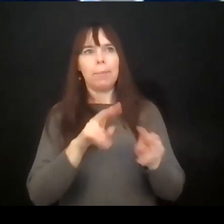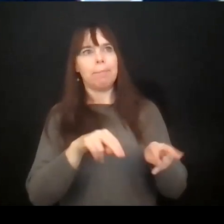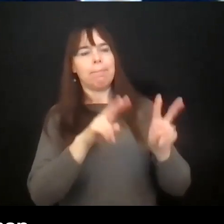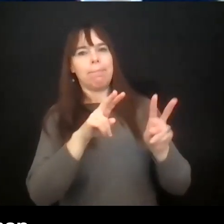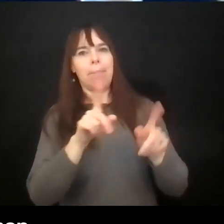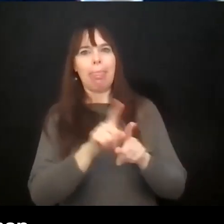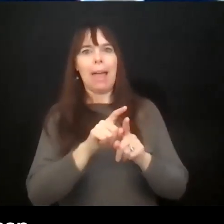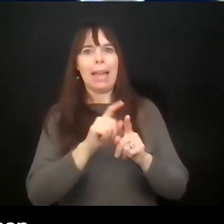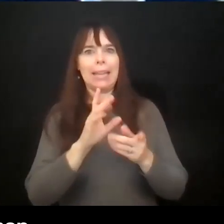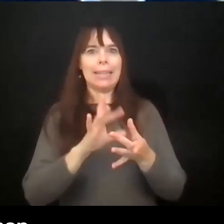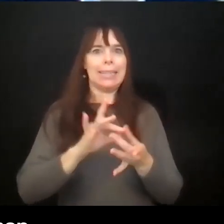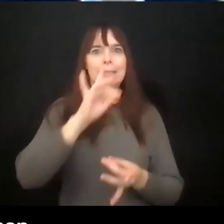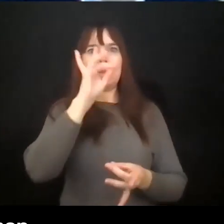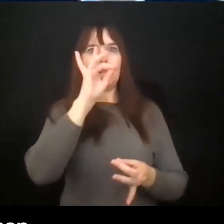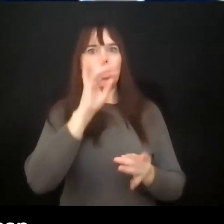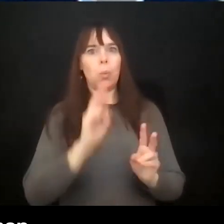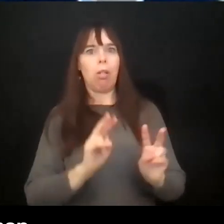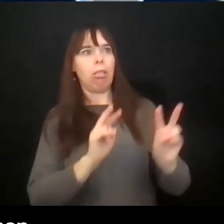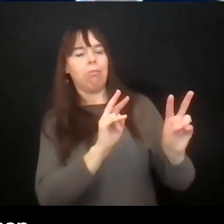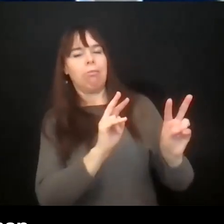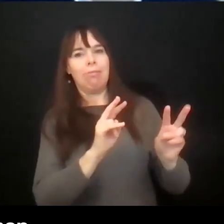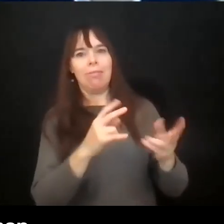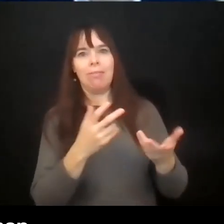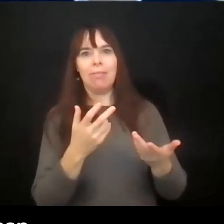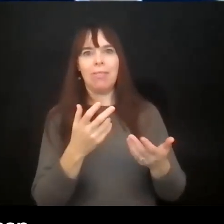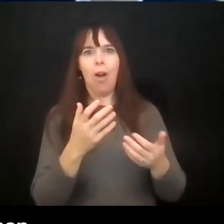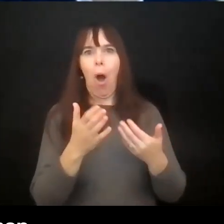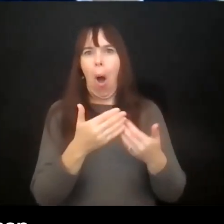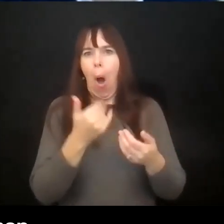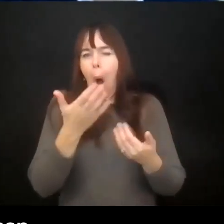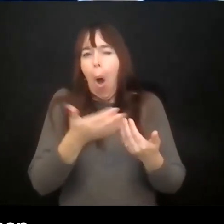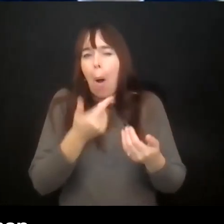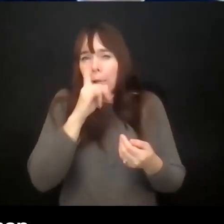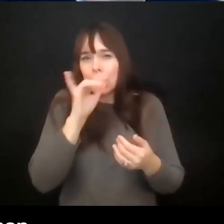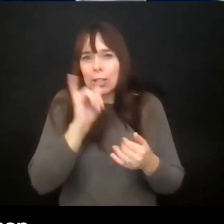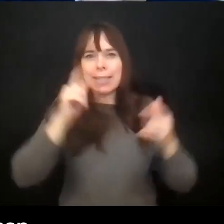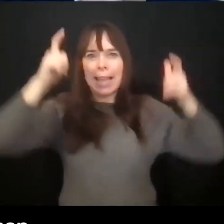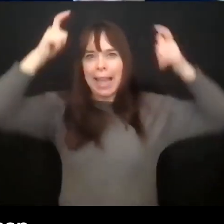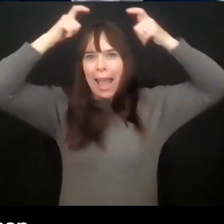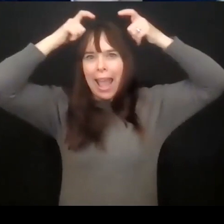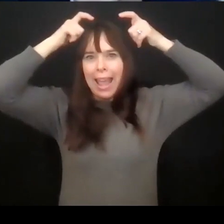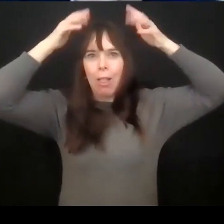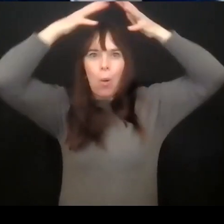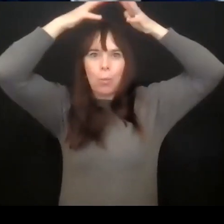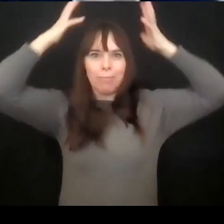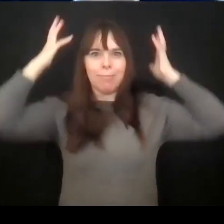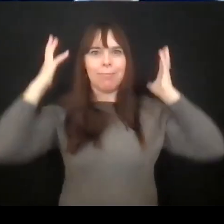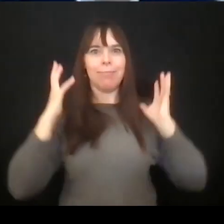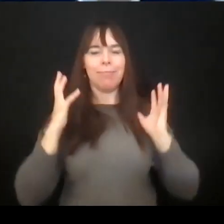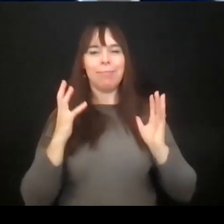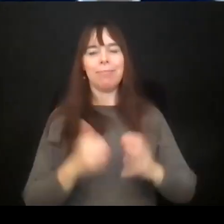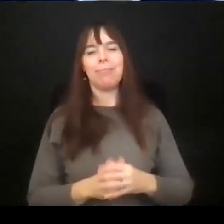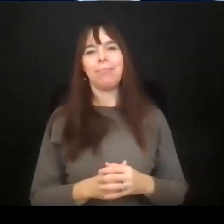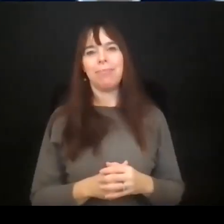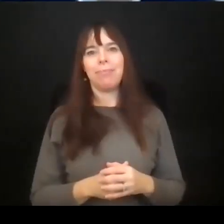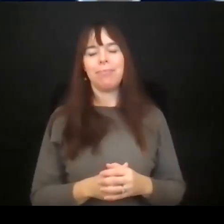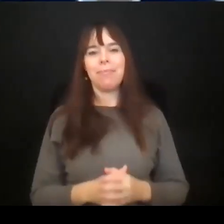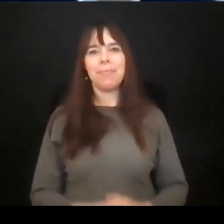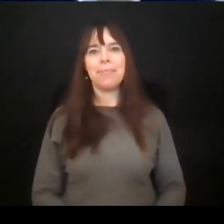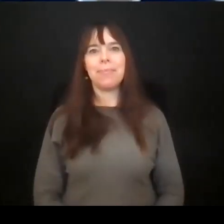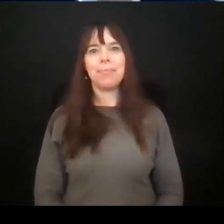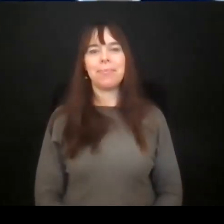look by almost a halo surrounding this woman.